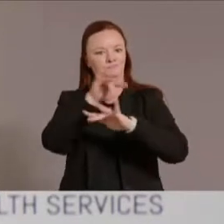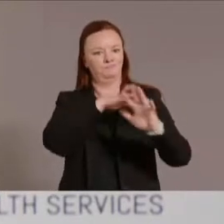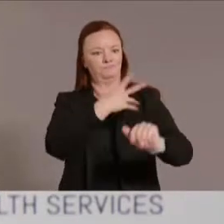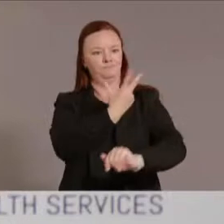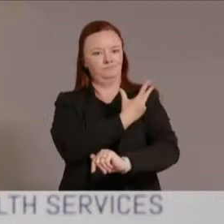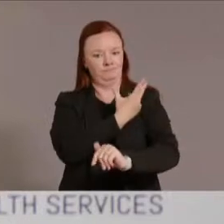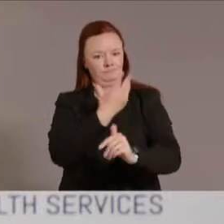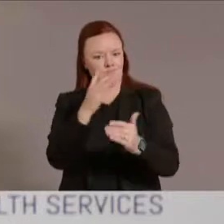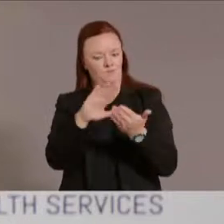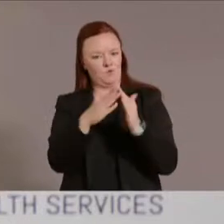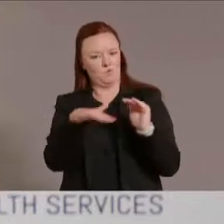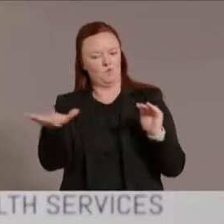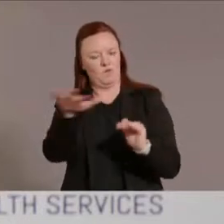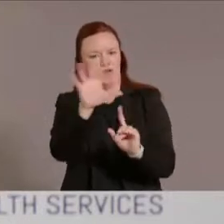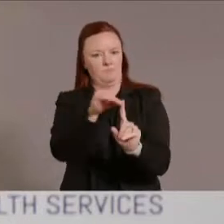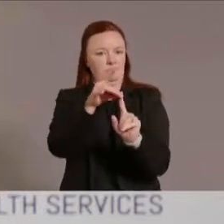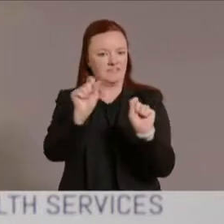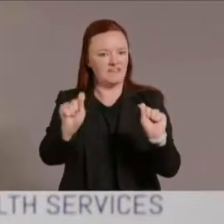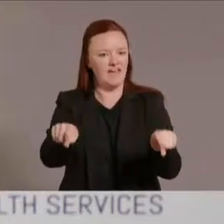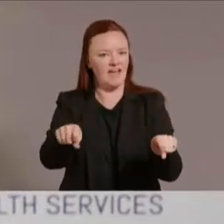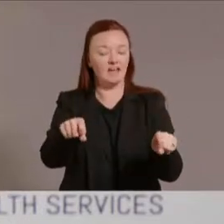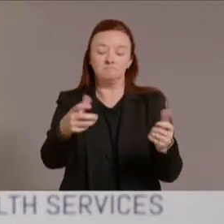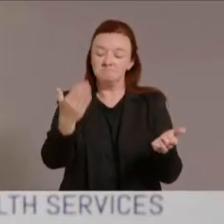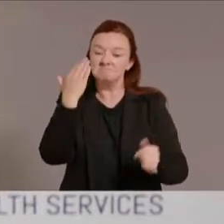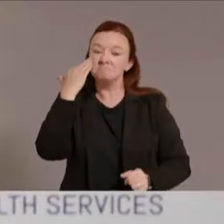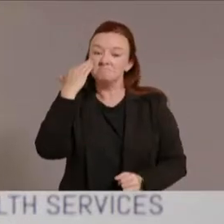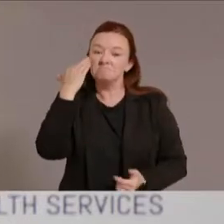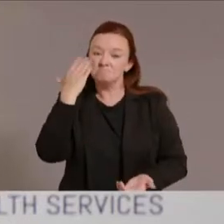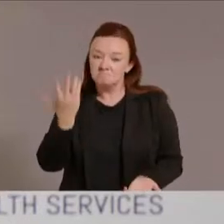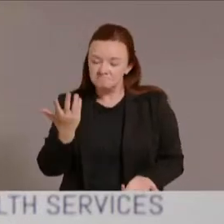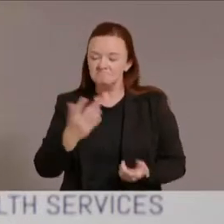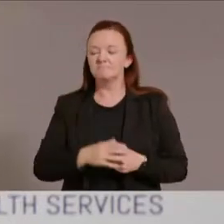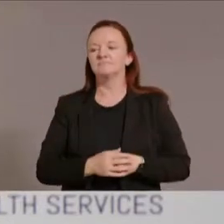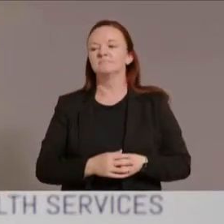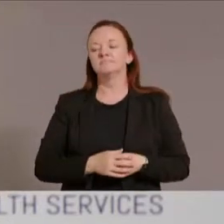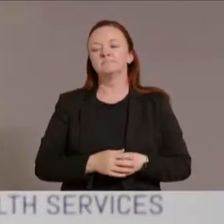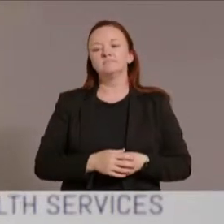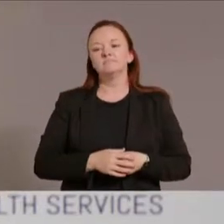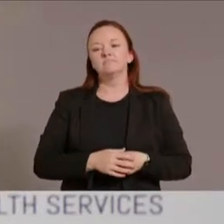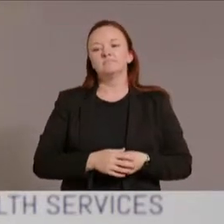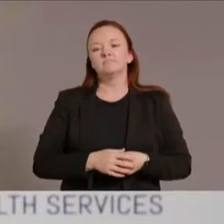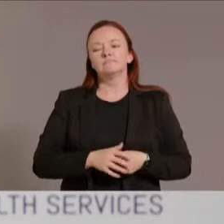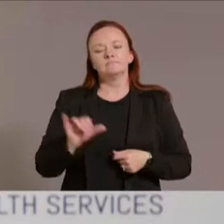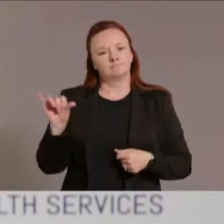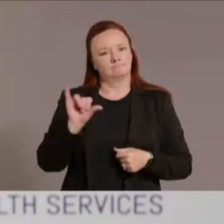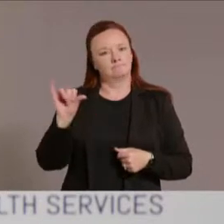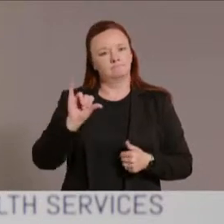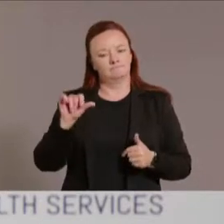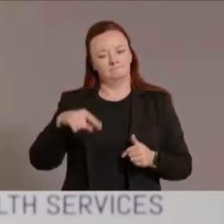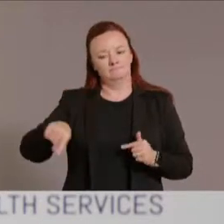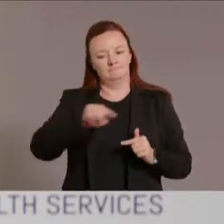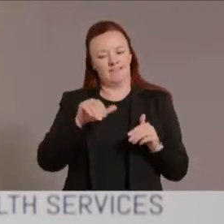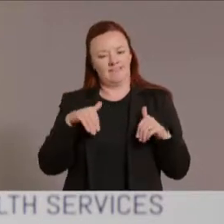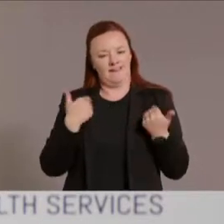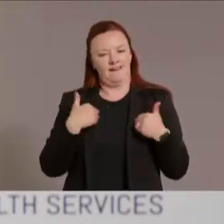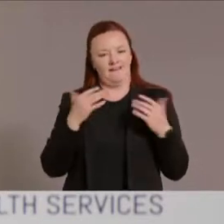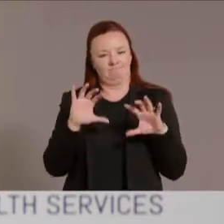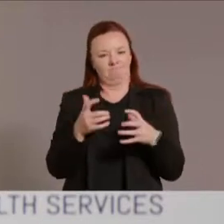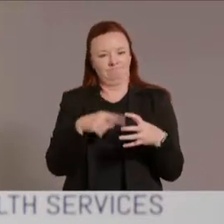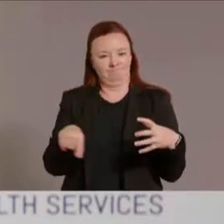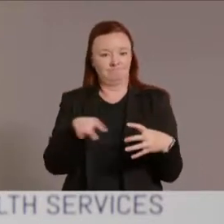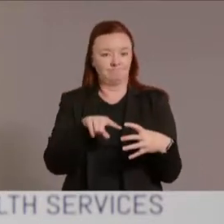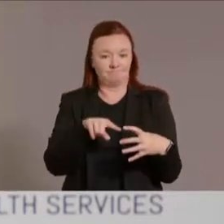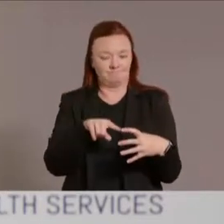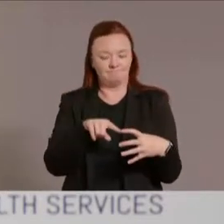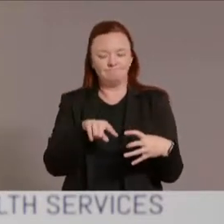actively. We're monitoring that. What we're also seeing is that we've got that younger population